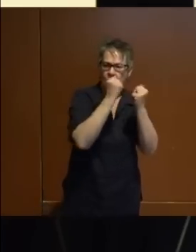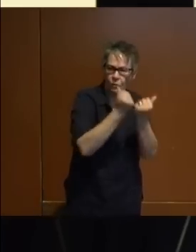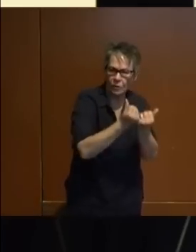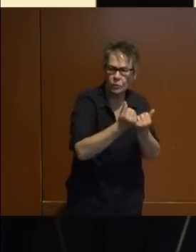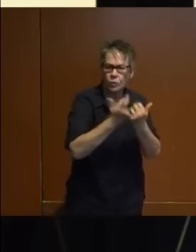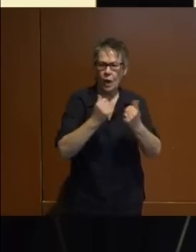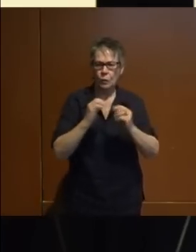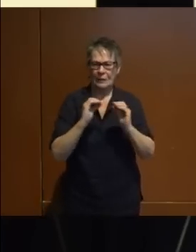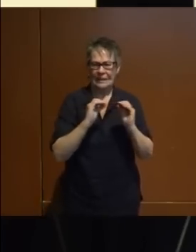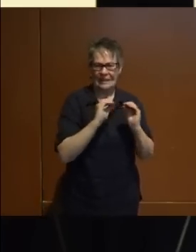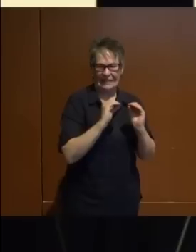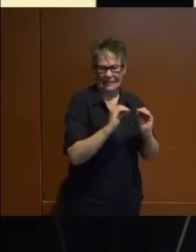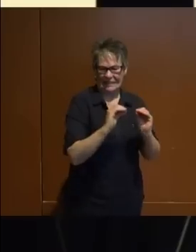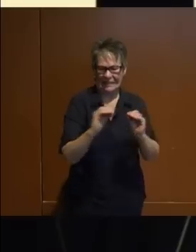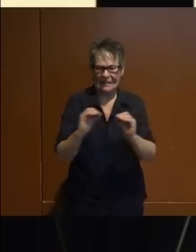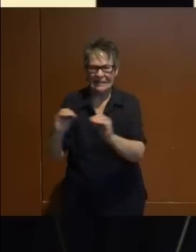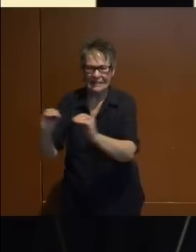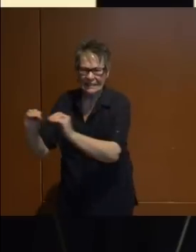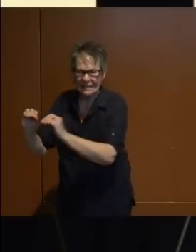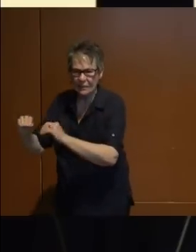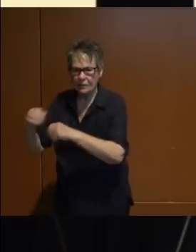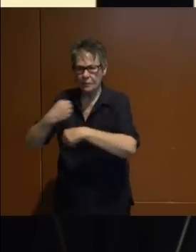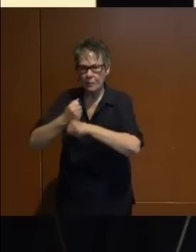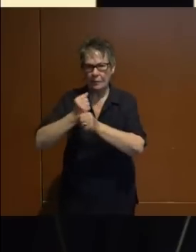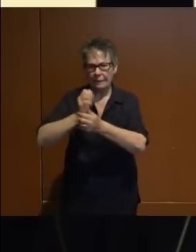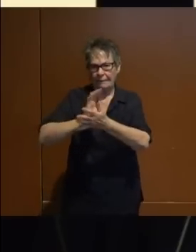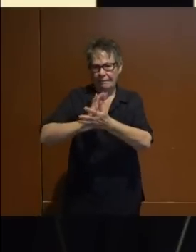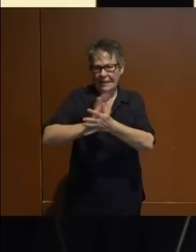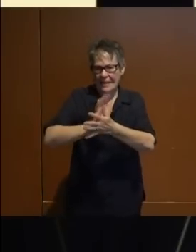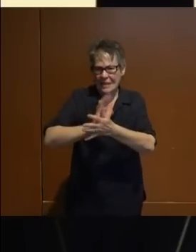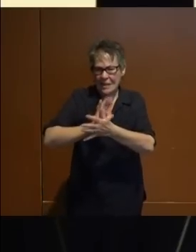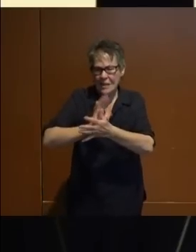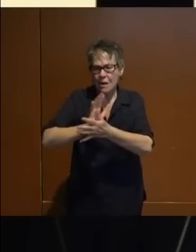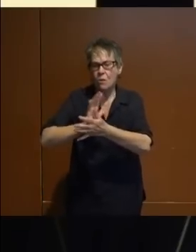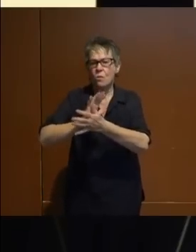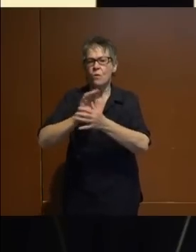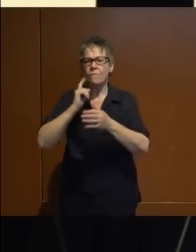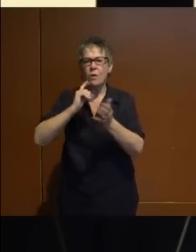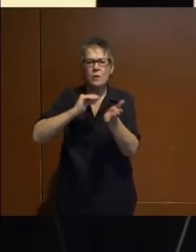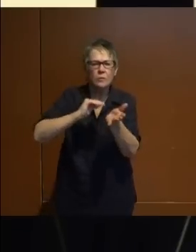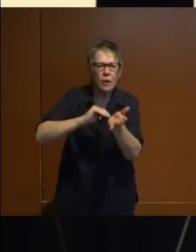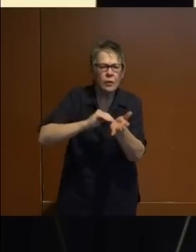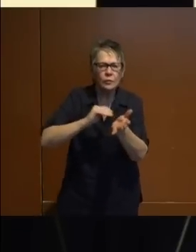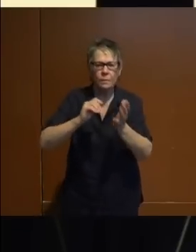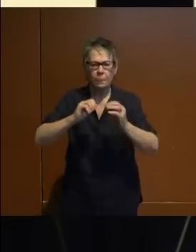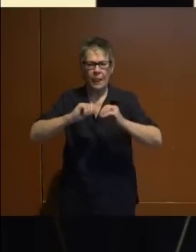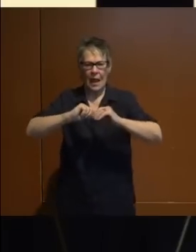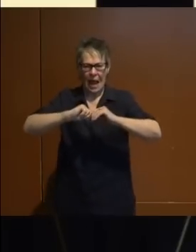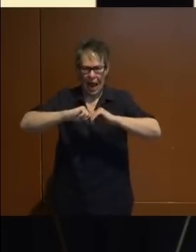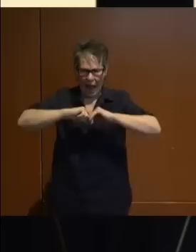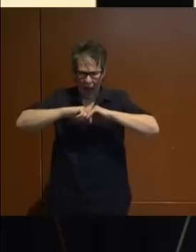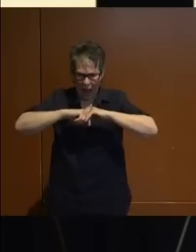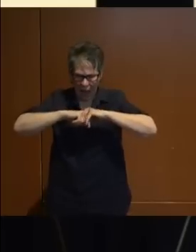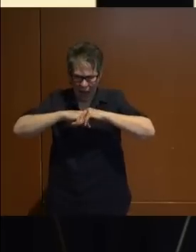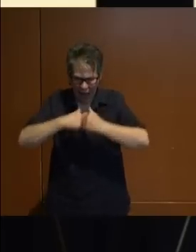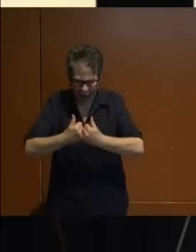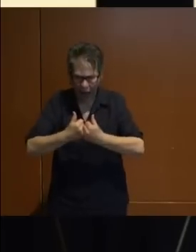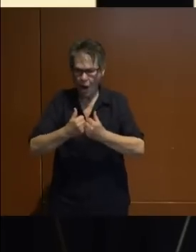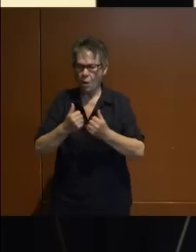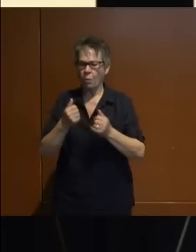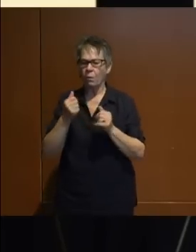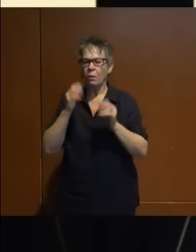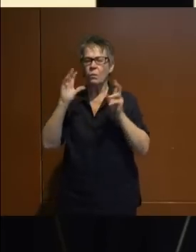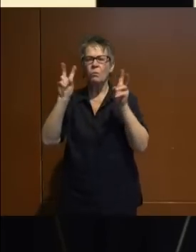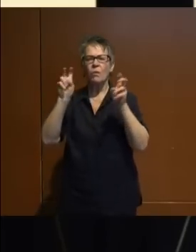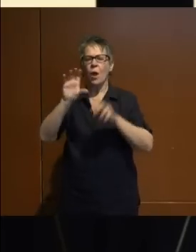for physicians to share with them what they have to do to co-vent.